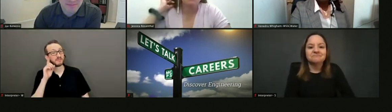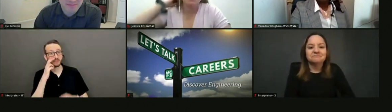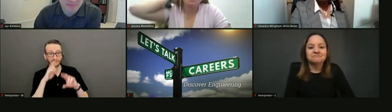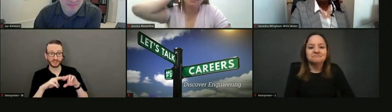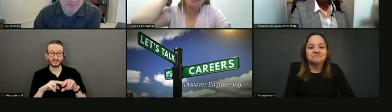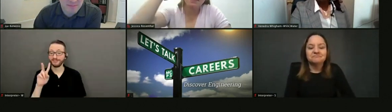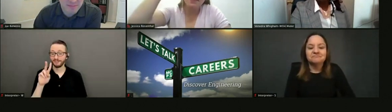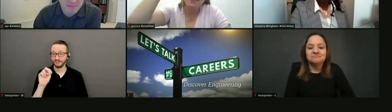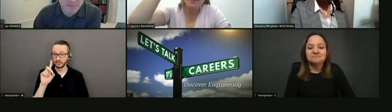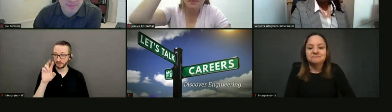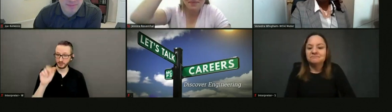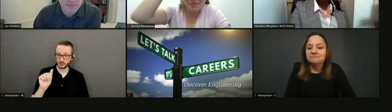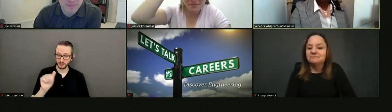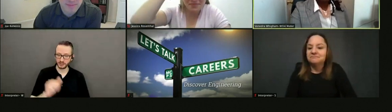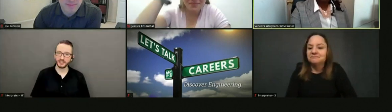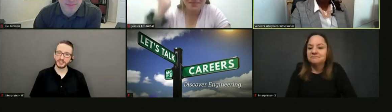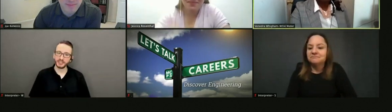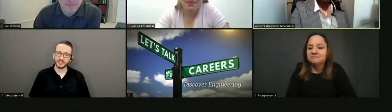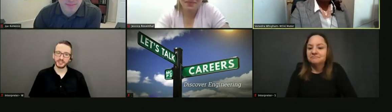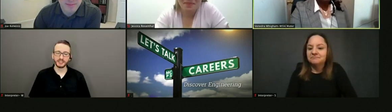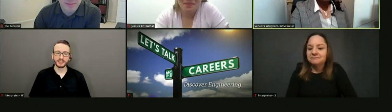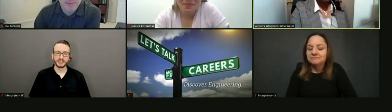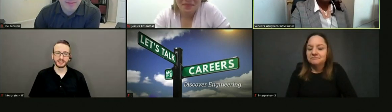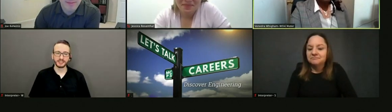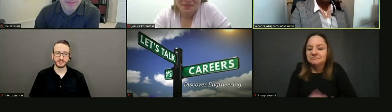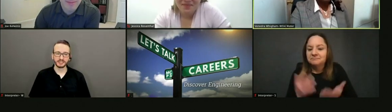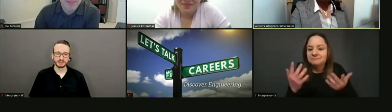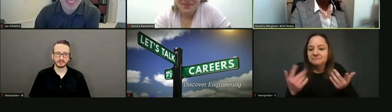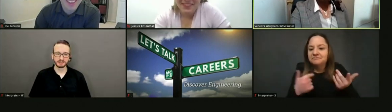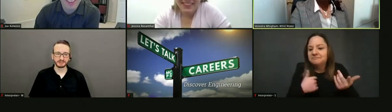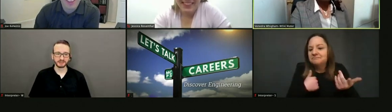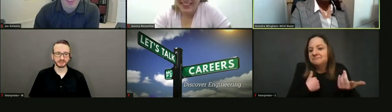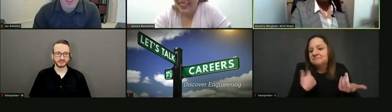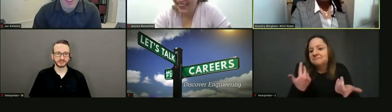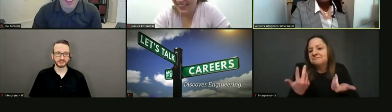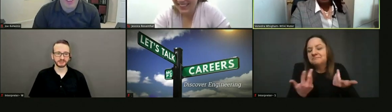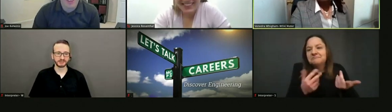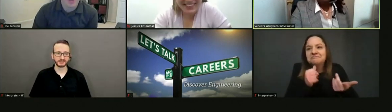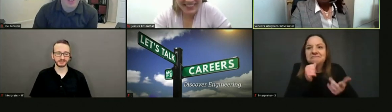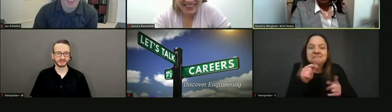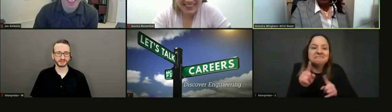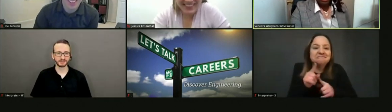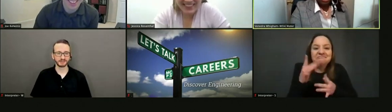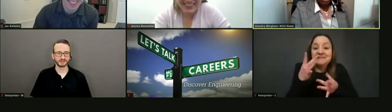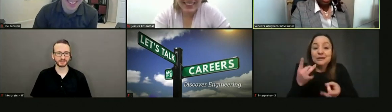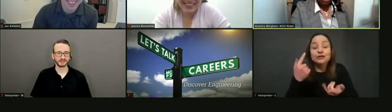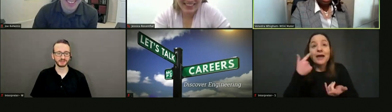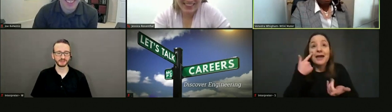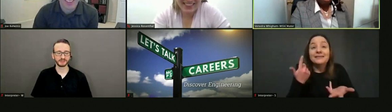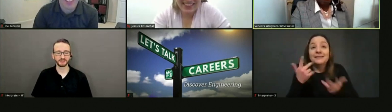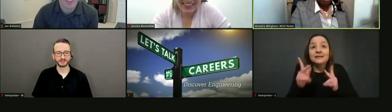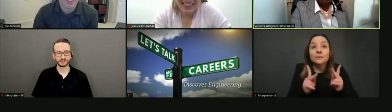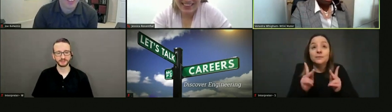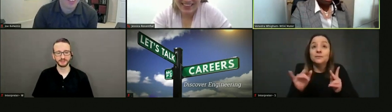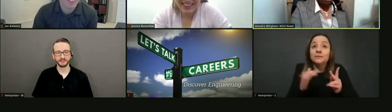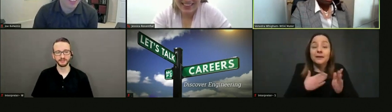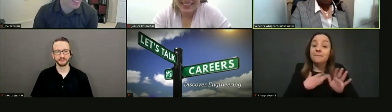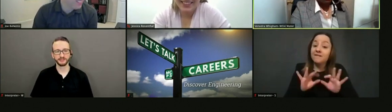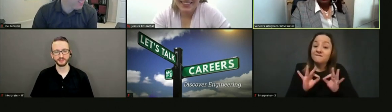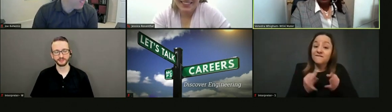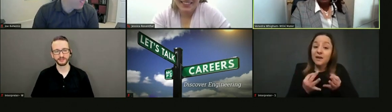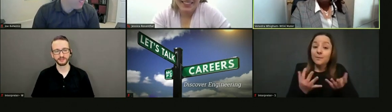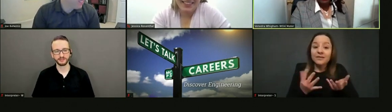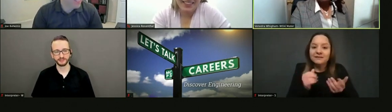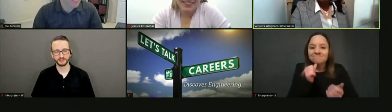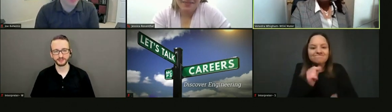Venedra? All of a sudden, I feel not so interesting. I think people, like my family,